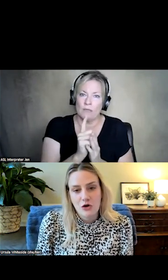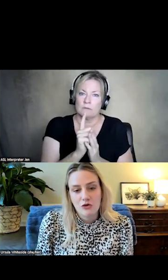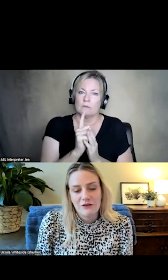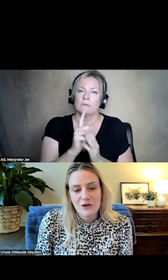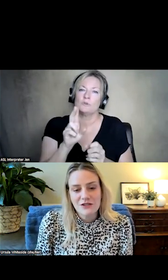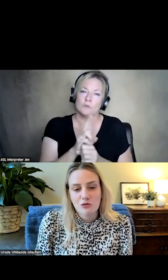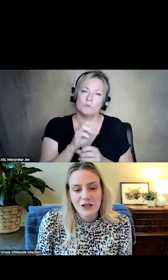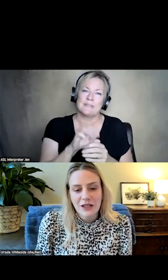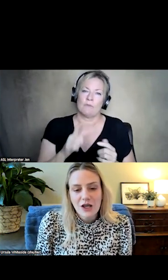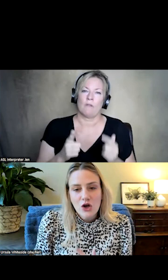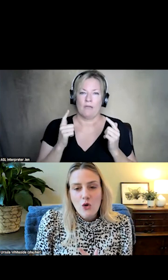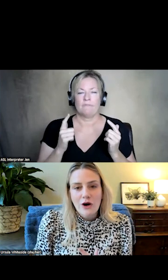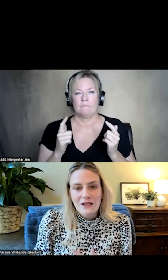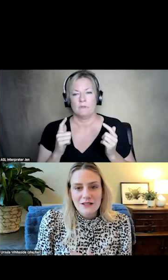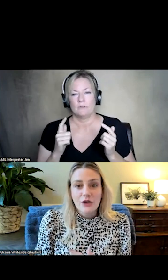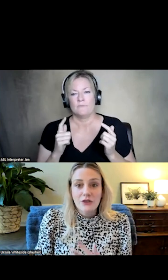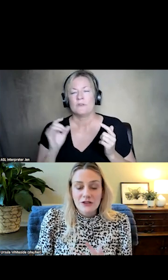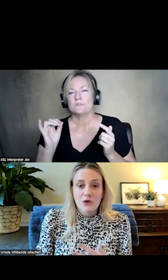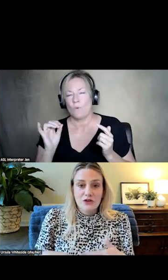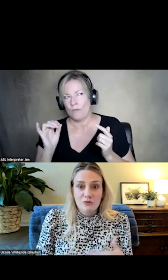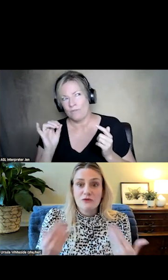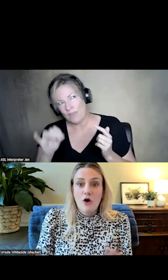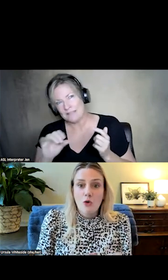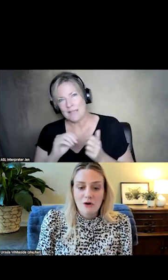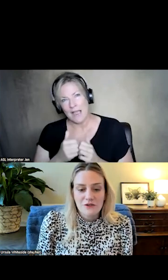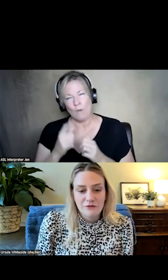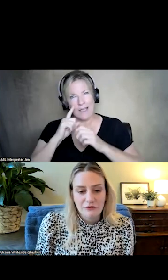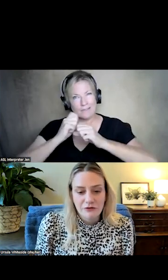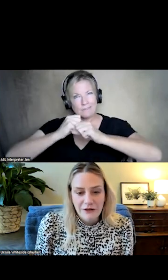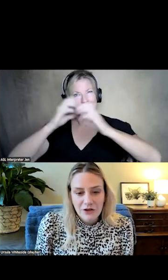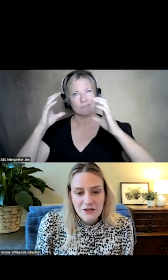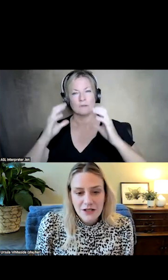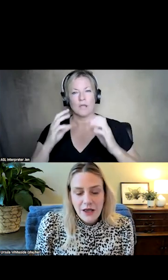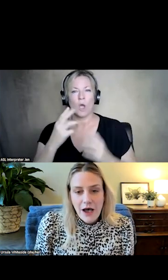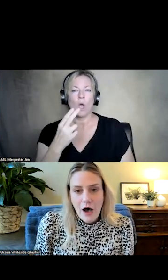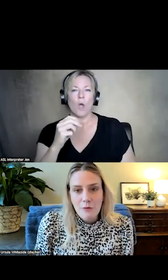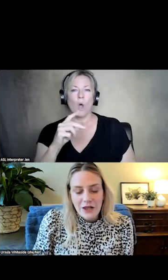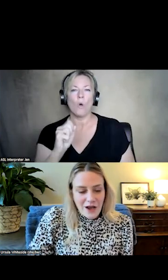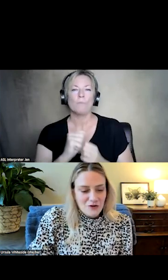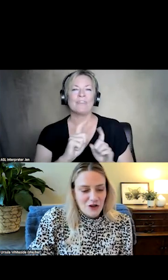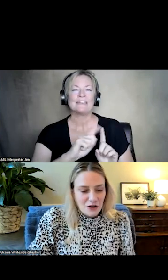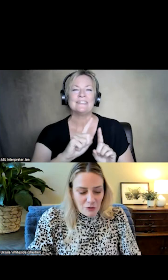in their own life. So that's really where I see things going in terms of hope of different flavors.